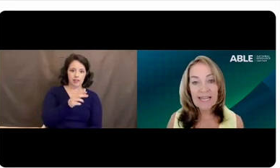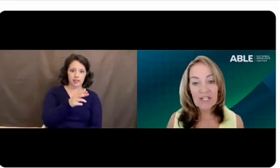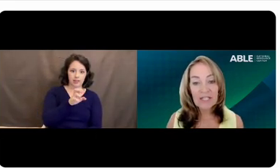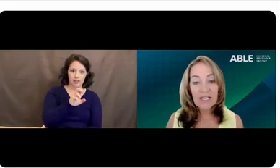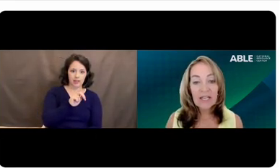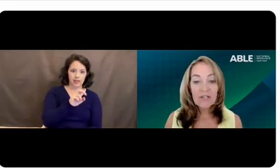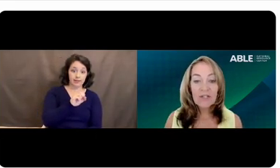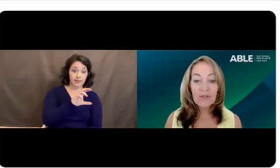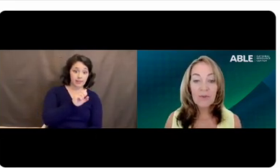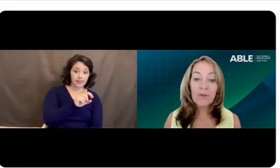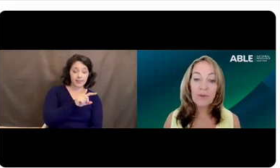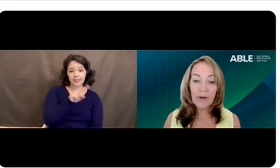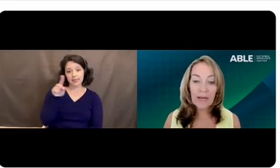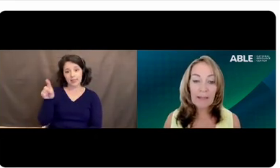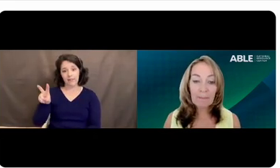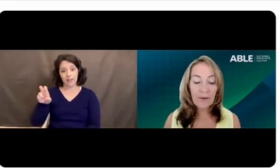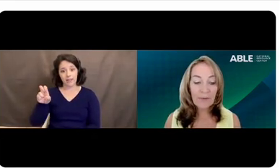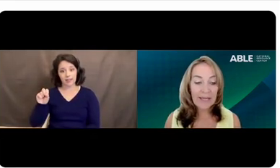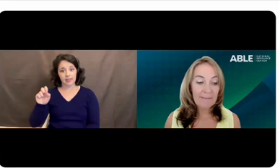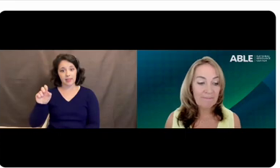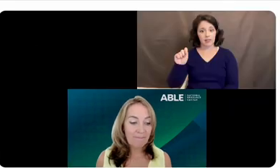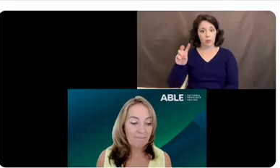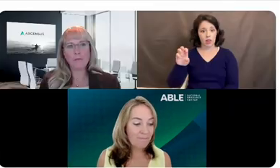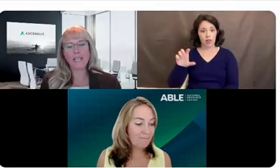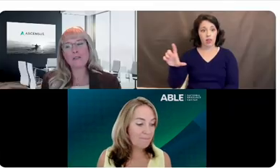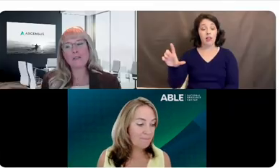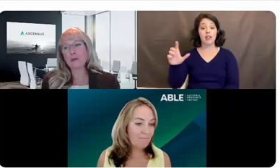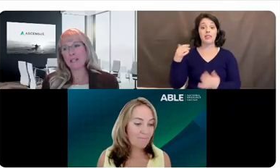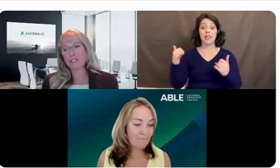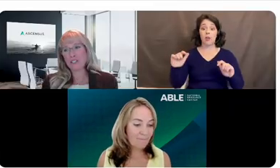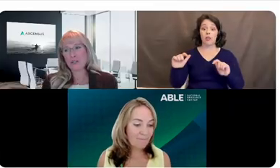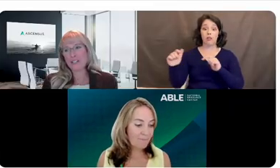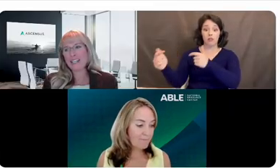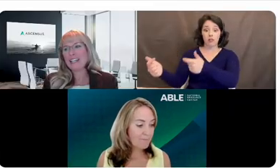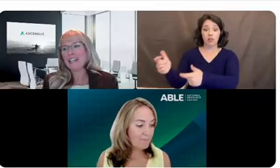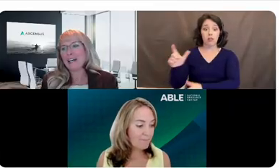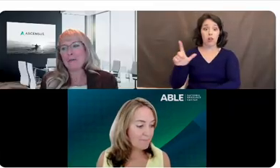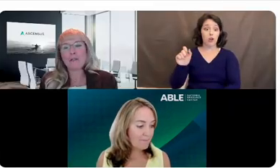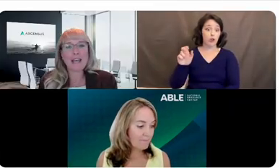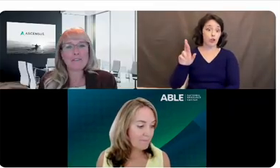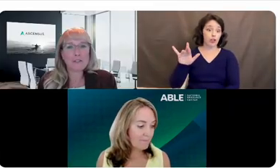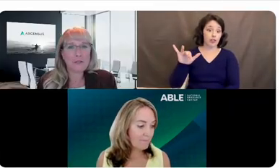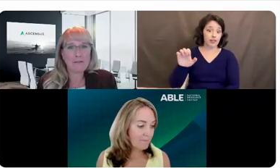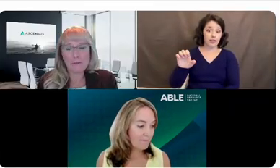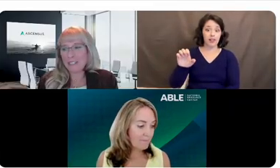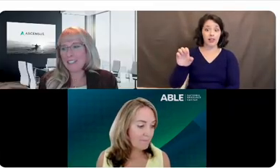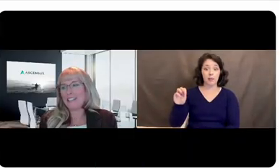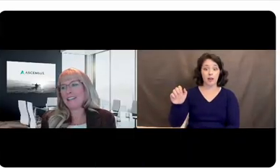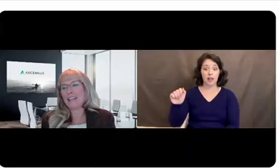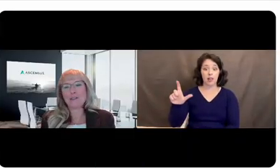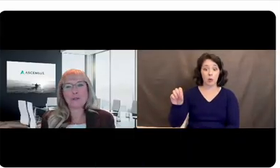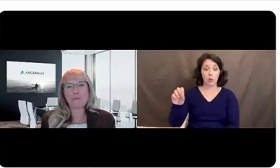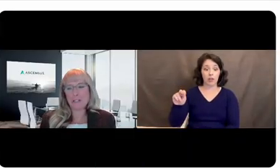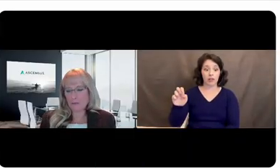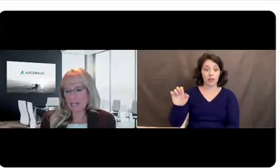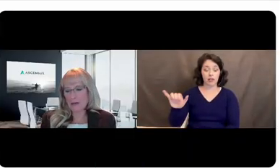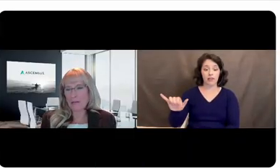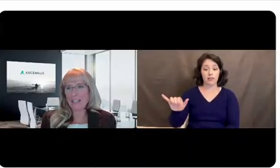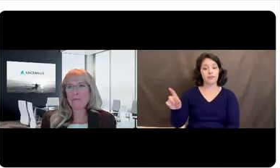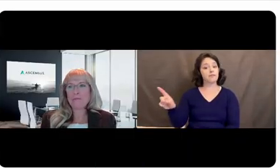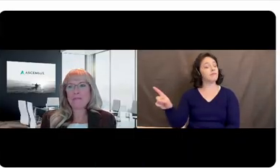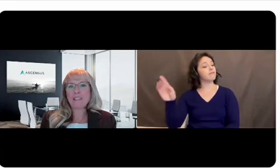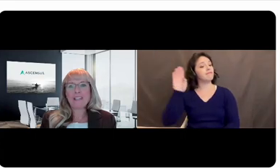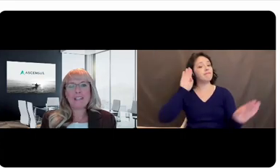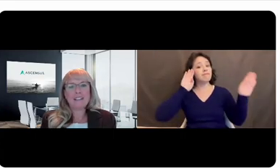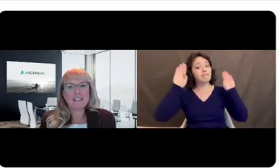the presentation to Lauri Maloney. Thank you so much, Jody. Good afternoon, everyone, and thank you so much